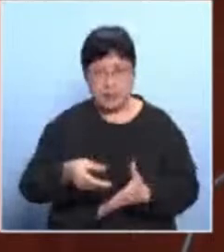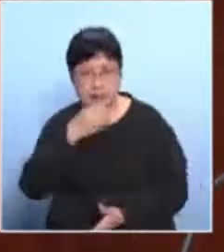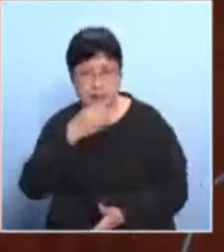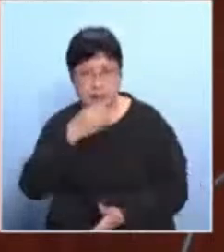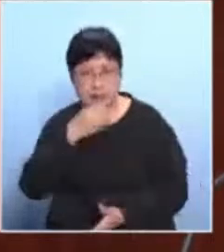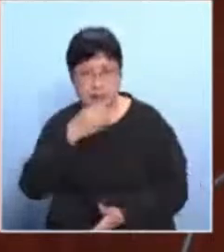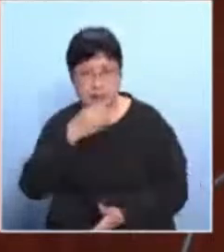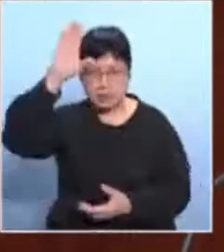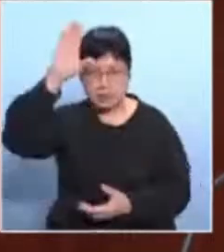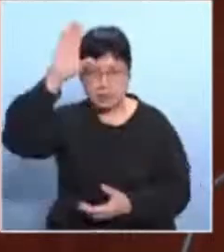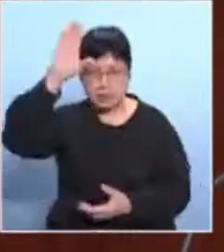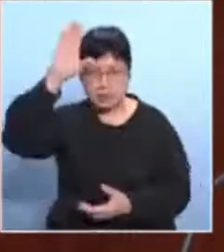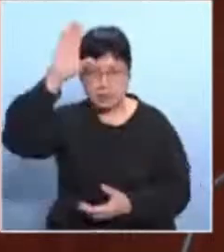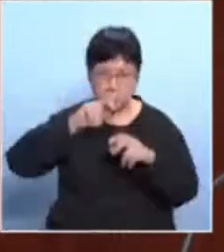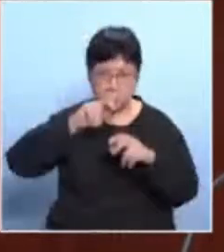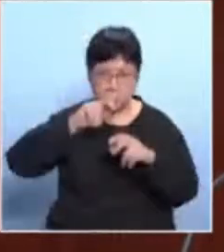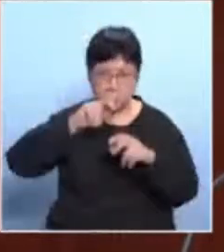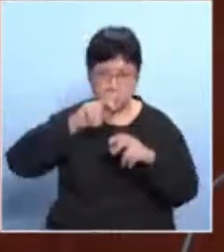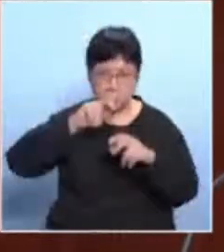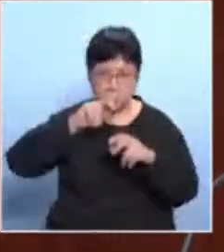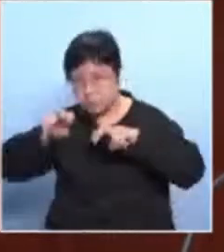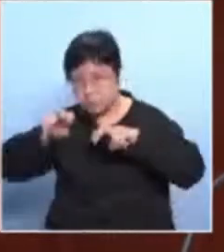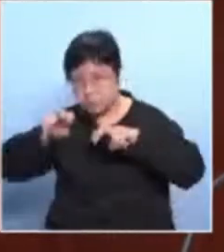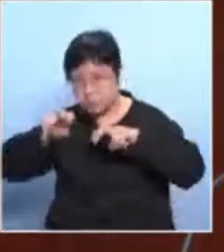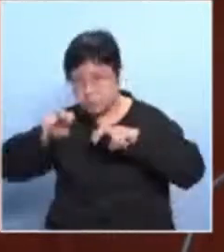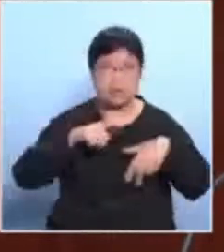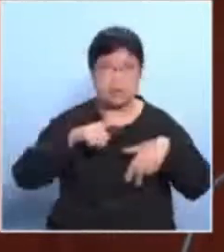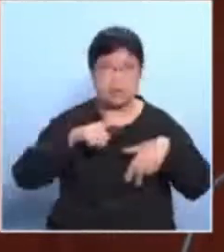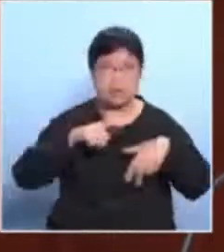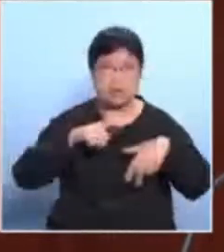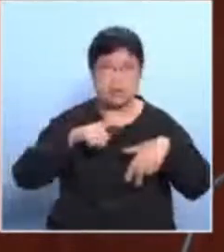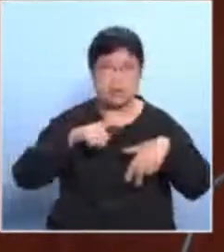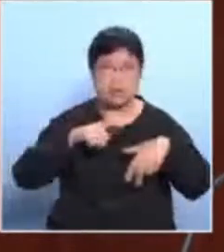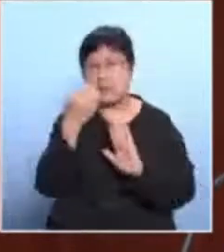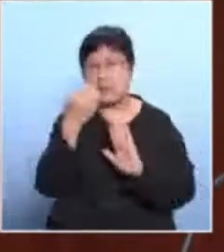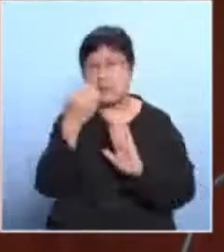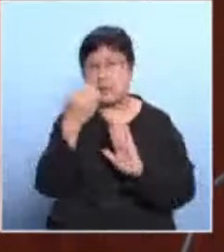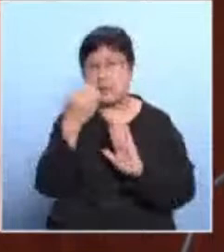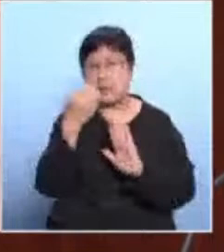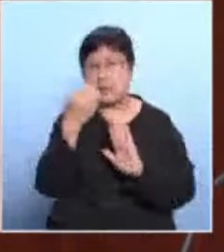to showcase the diversified cultural landscape of Hong Kong.